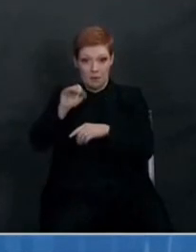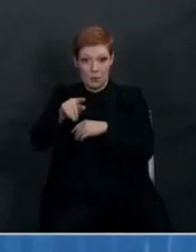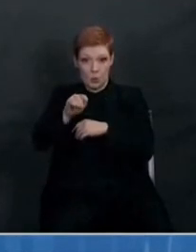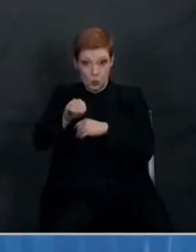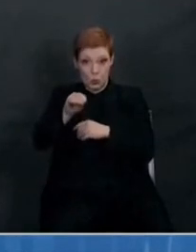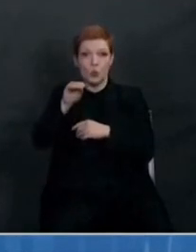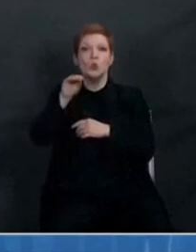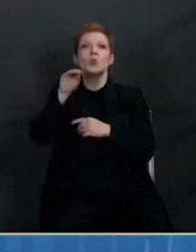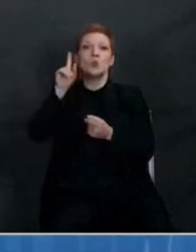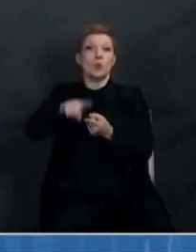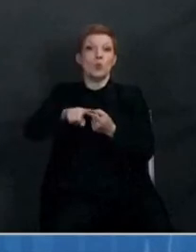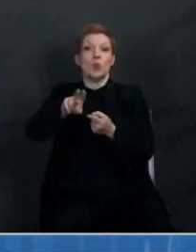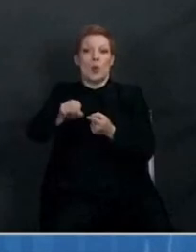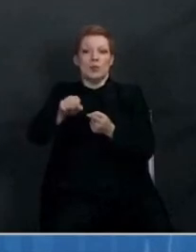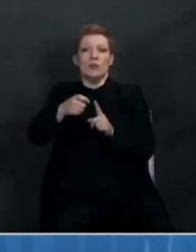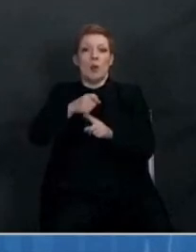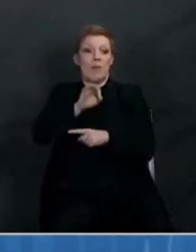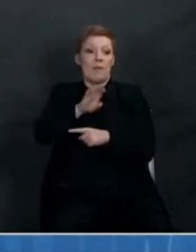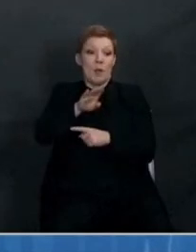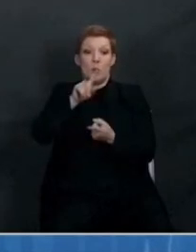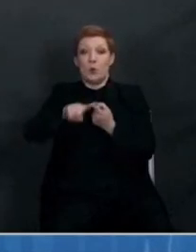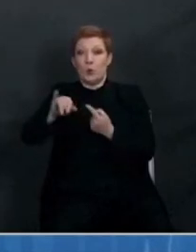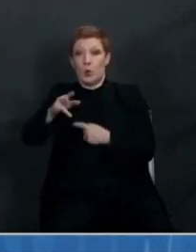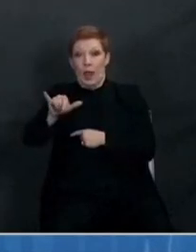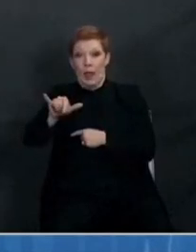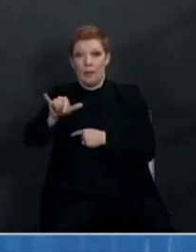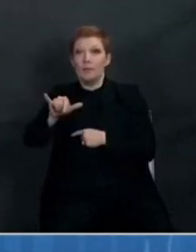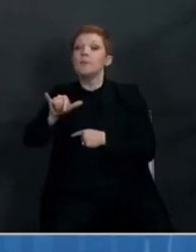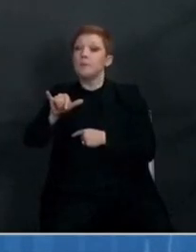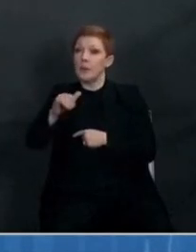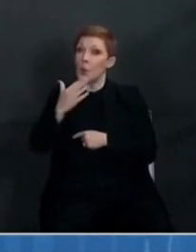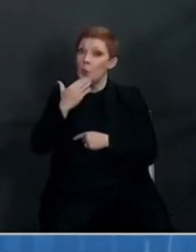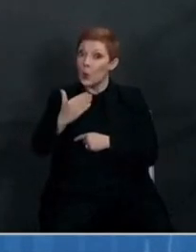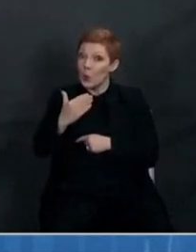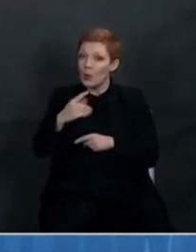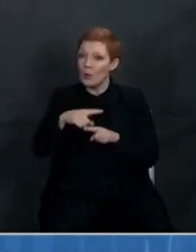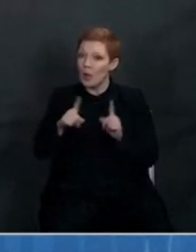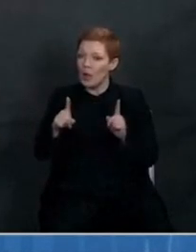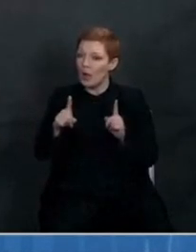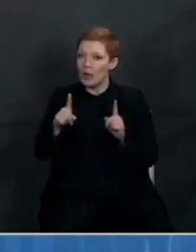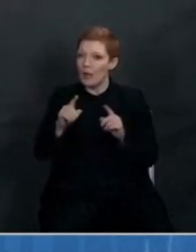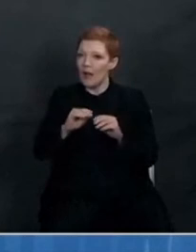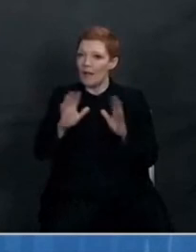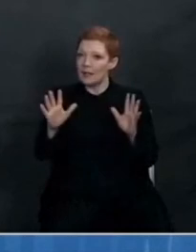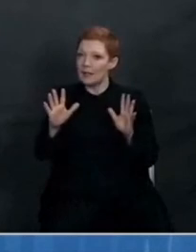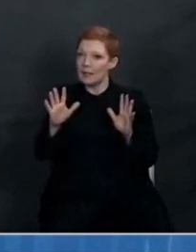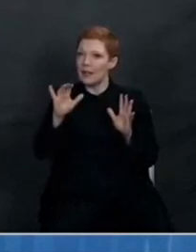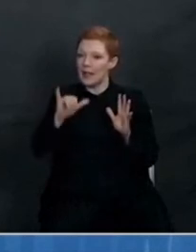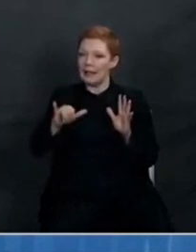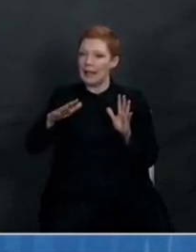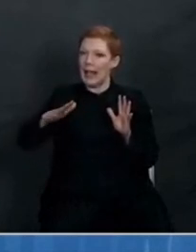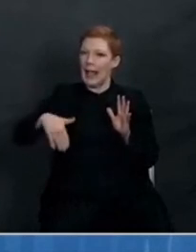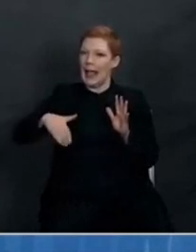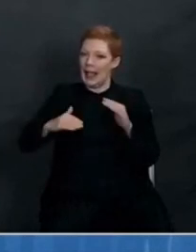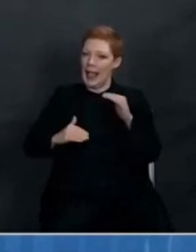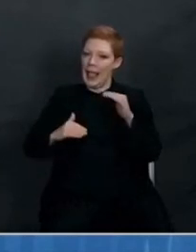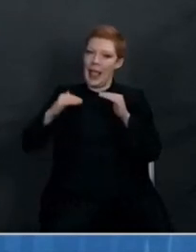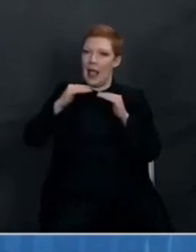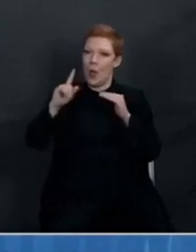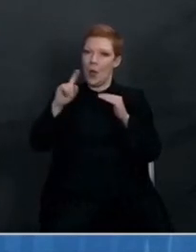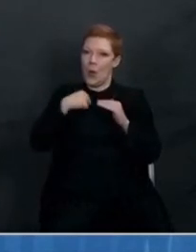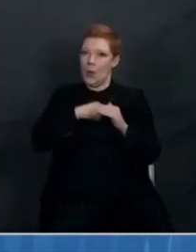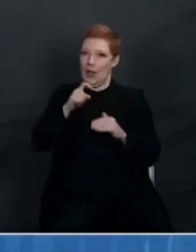July. That's good, but it's obviously not where we will need to be. So, I'm excited to announce